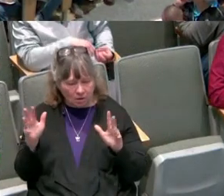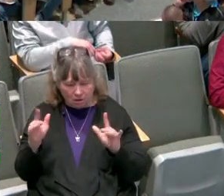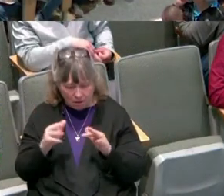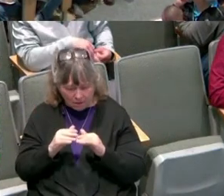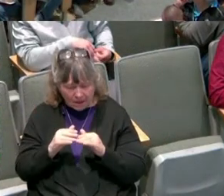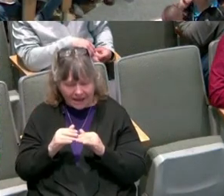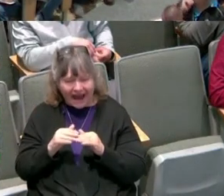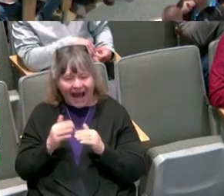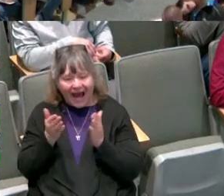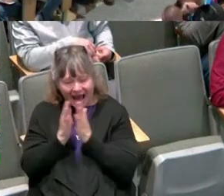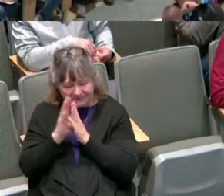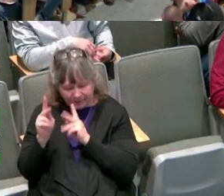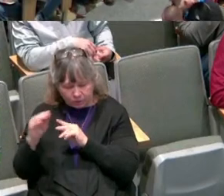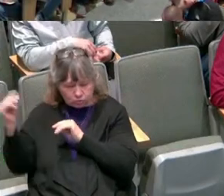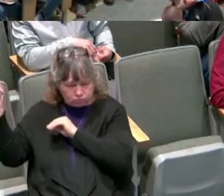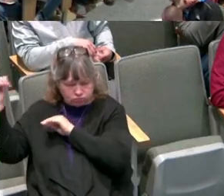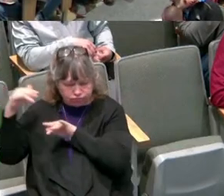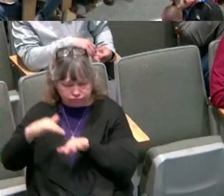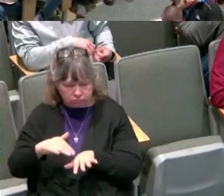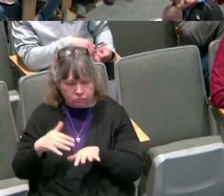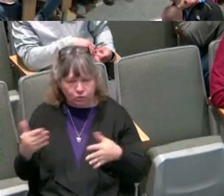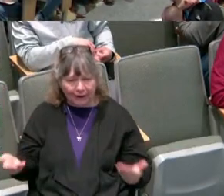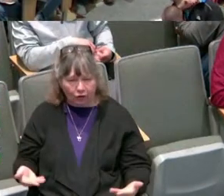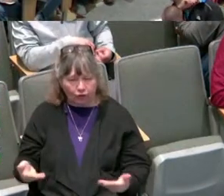to move into here